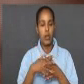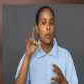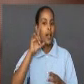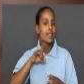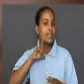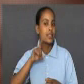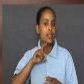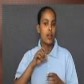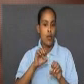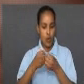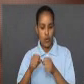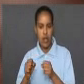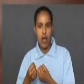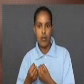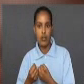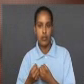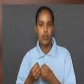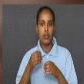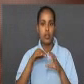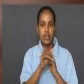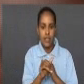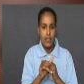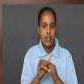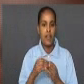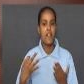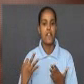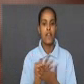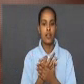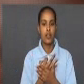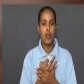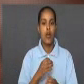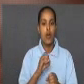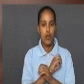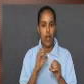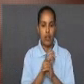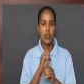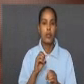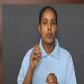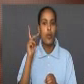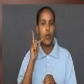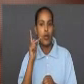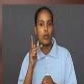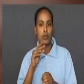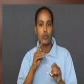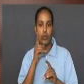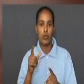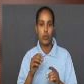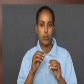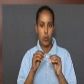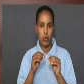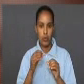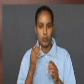plastics broke down in the same fashion as organic polymers and did not